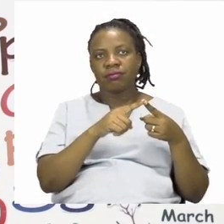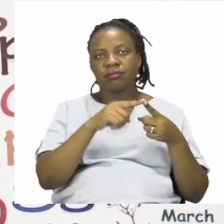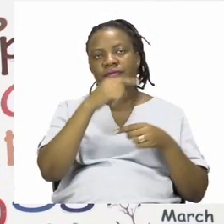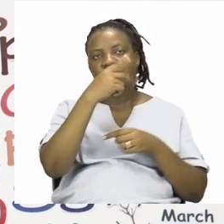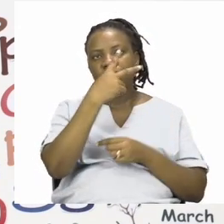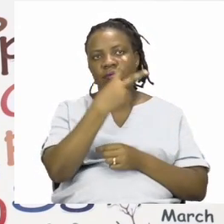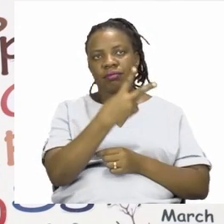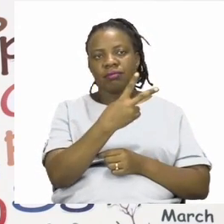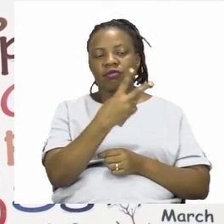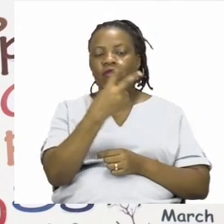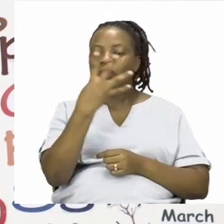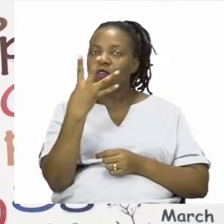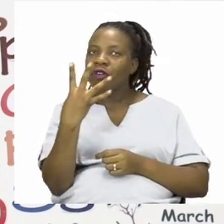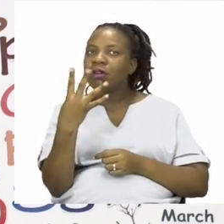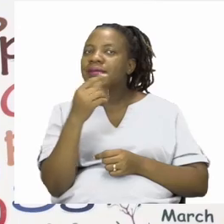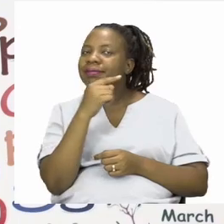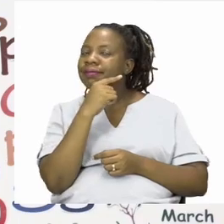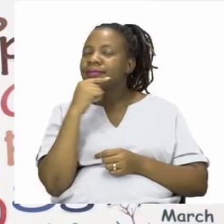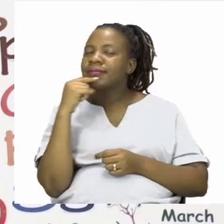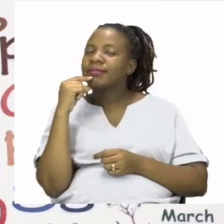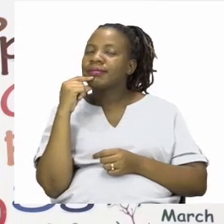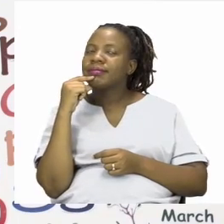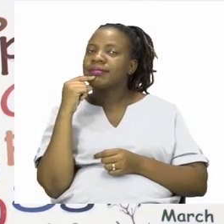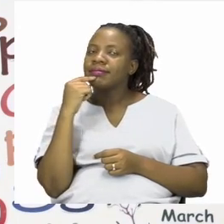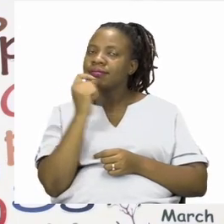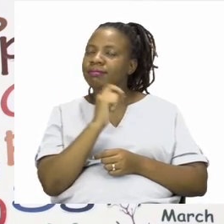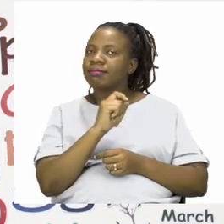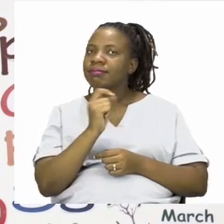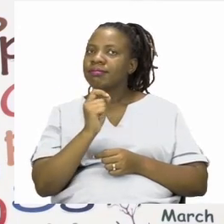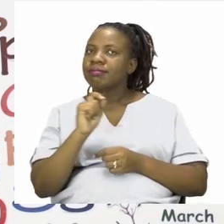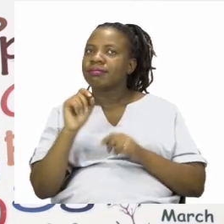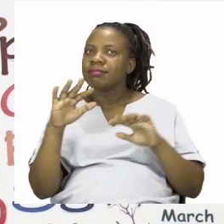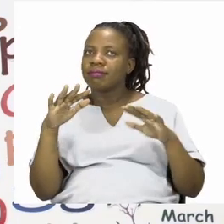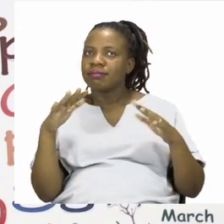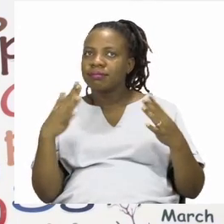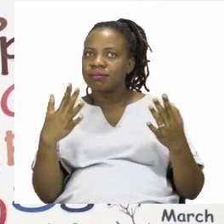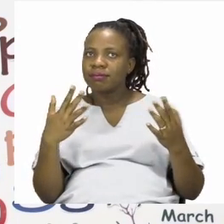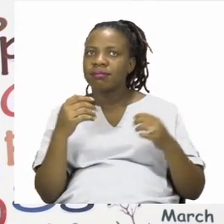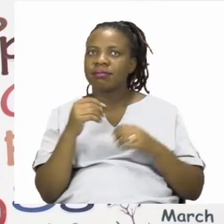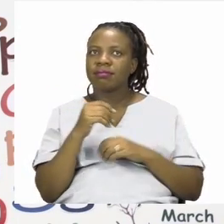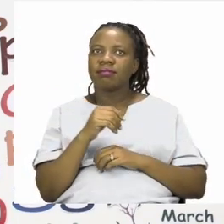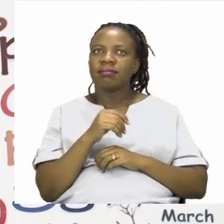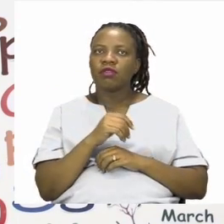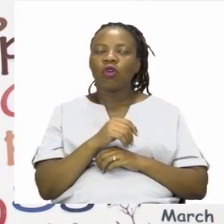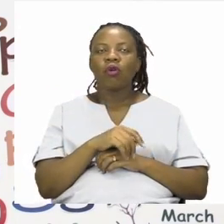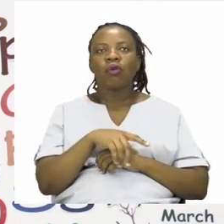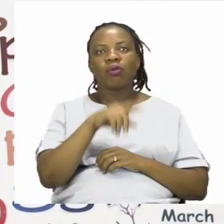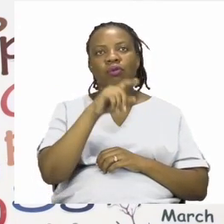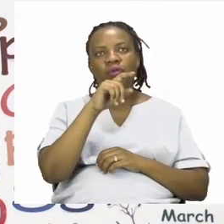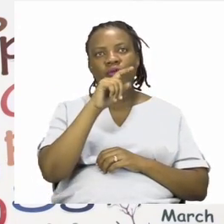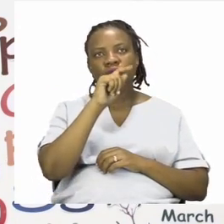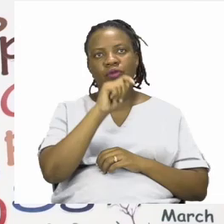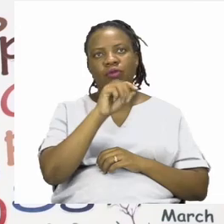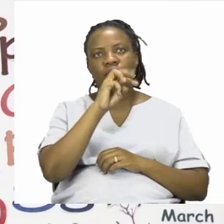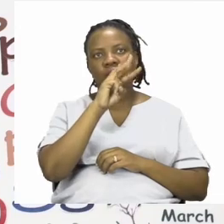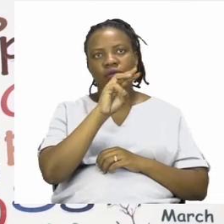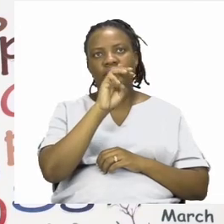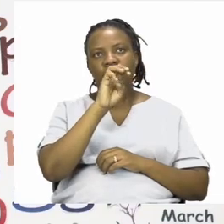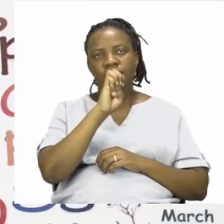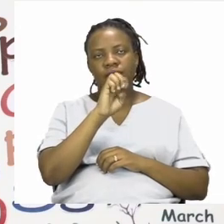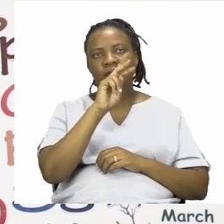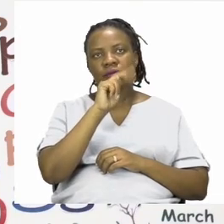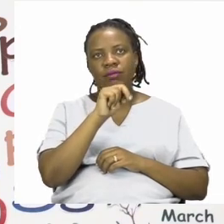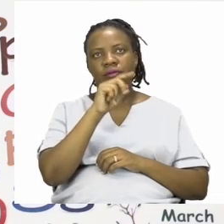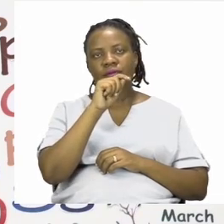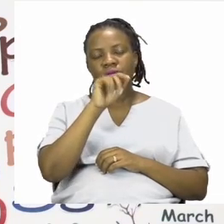number 24. So remember, we have to now go ahead and write in 24